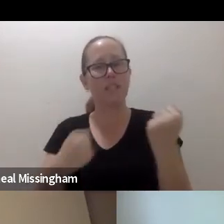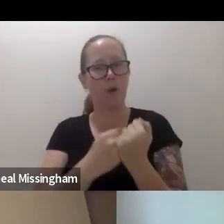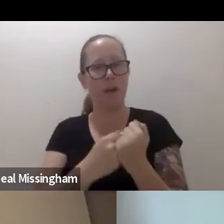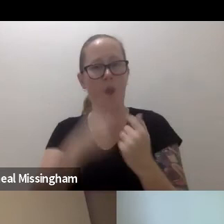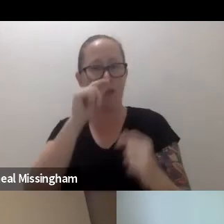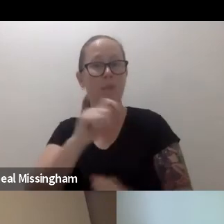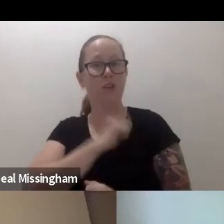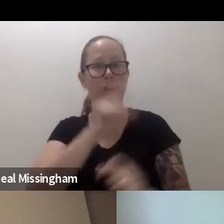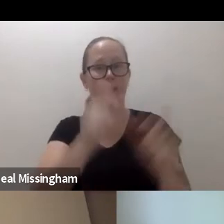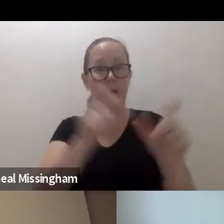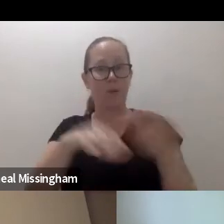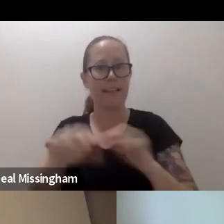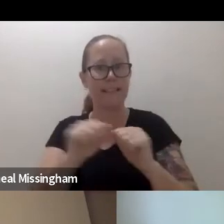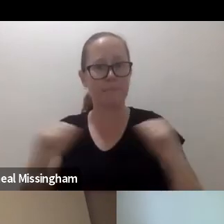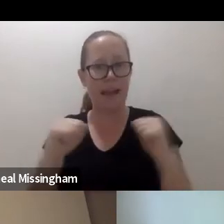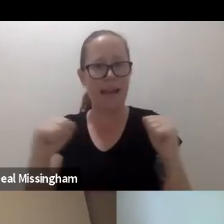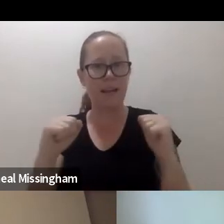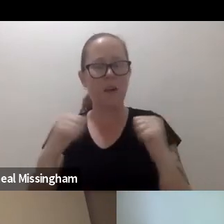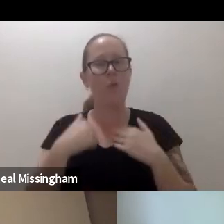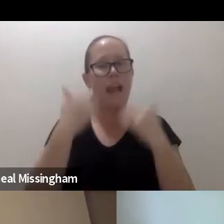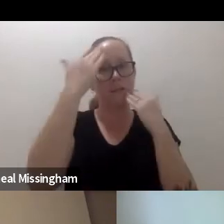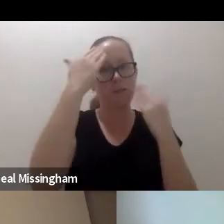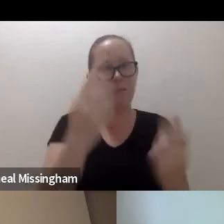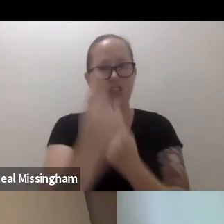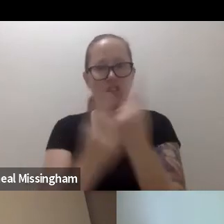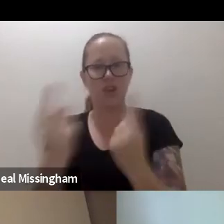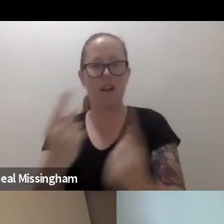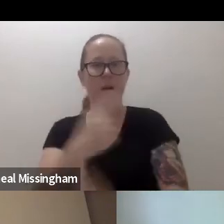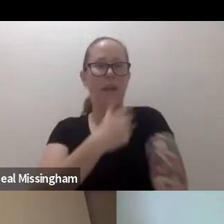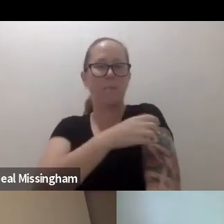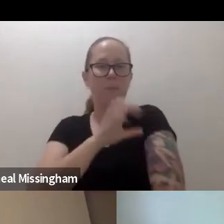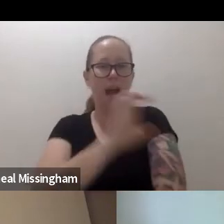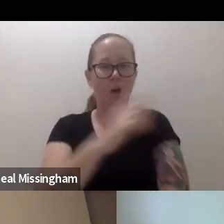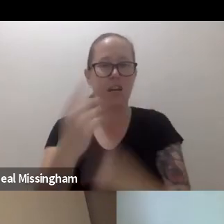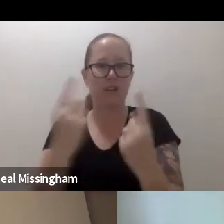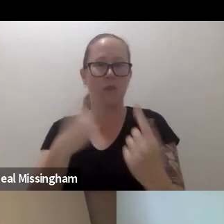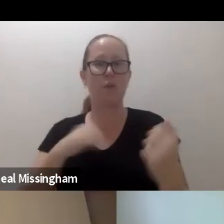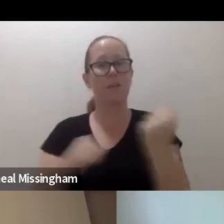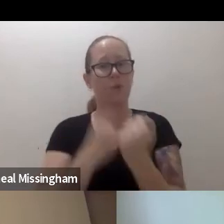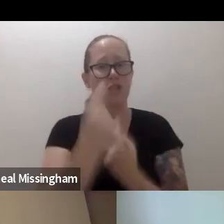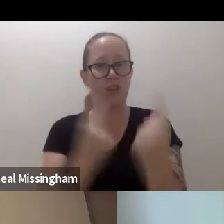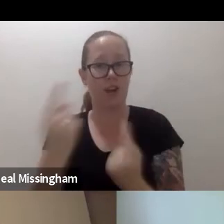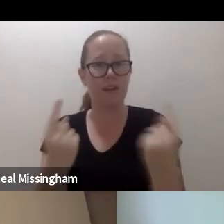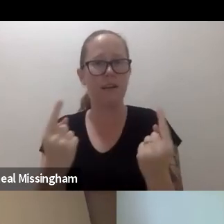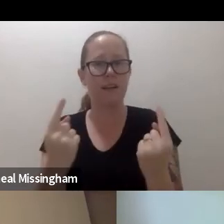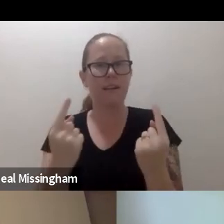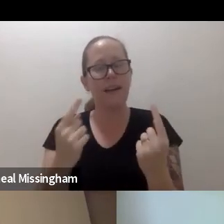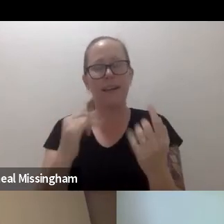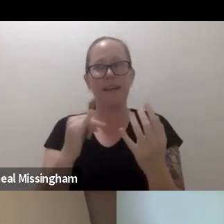I felt I was supported. I was able to trust the people in the space. We actually respect each other, we empower each other, we support each